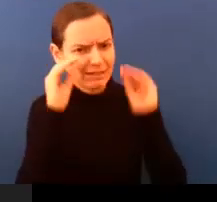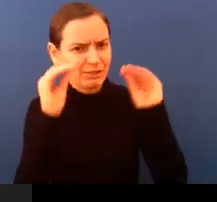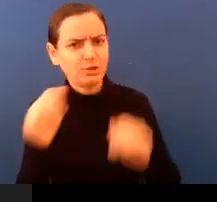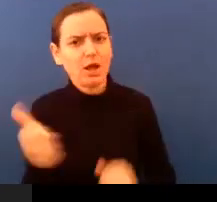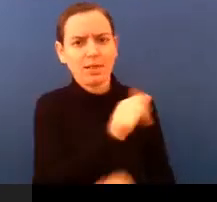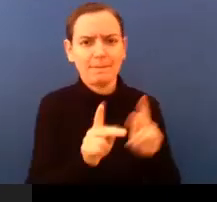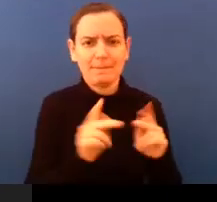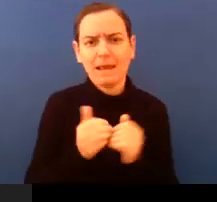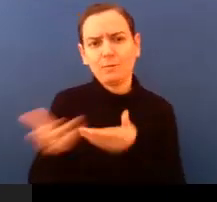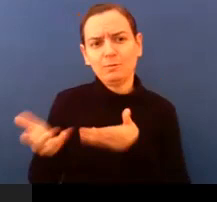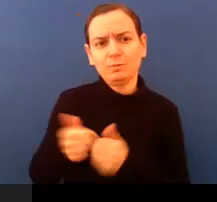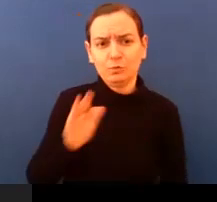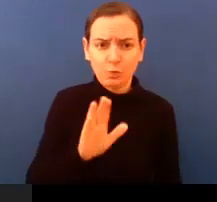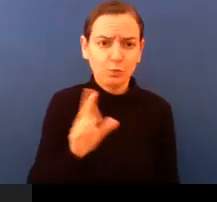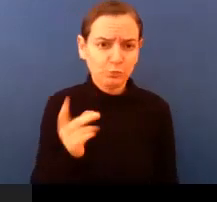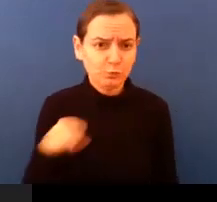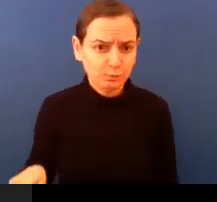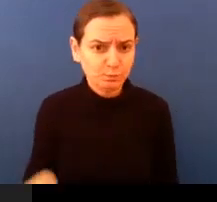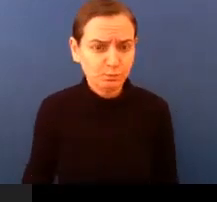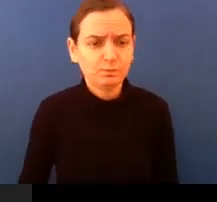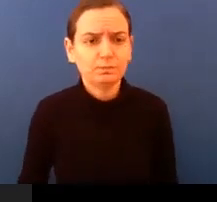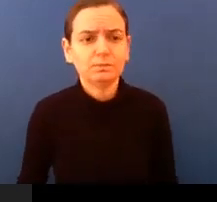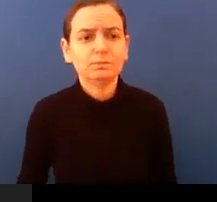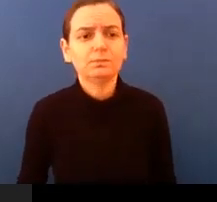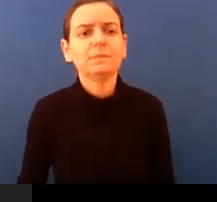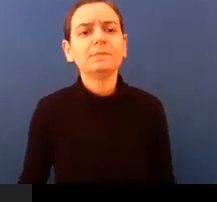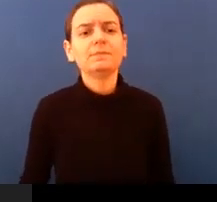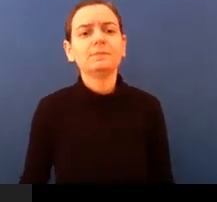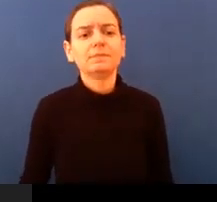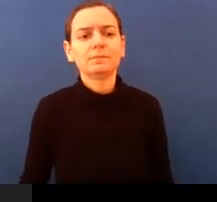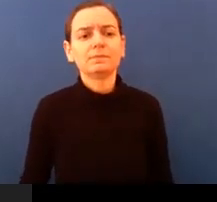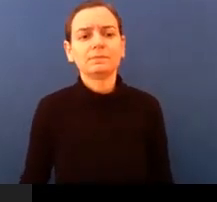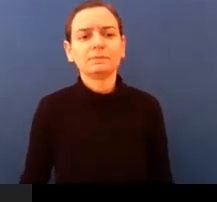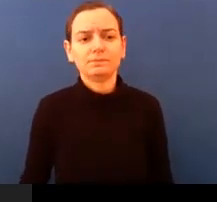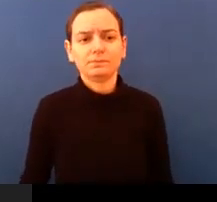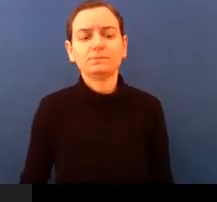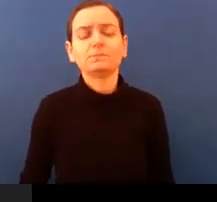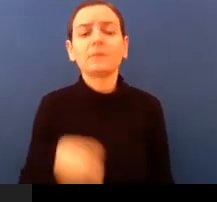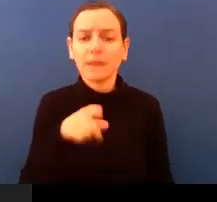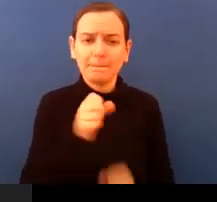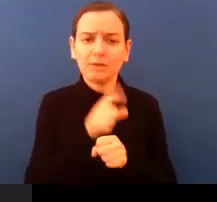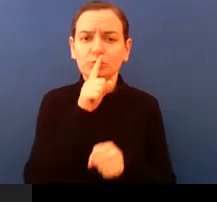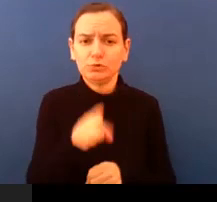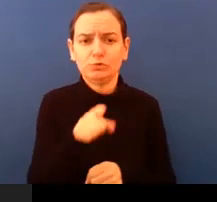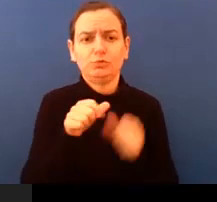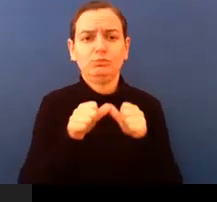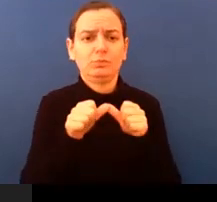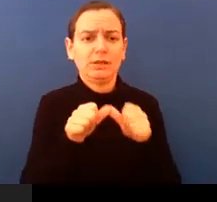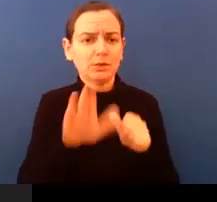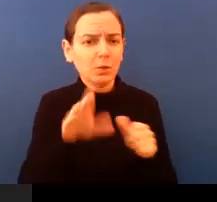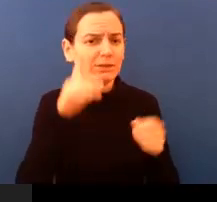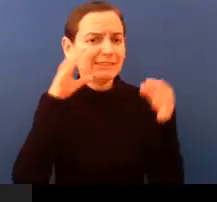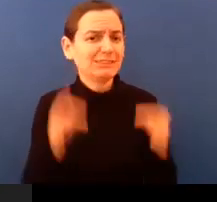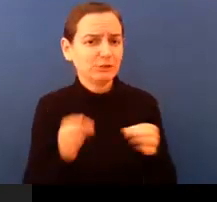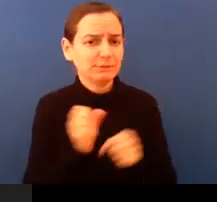You want to make informed decisions for travel so not to detrain the dog. And this is a